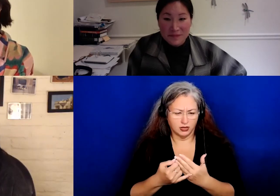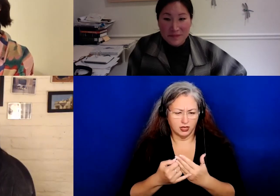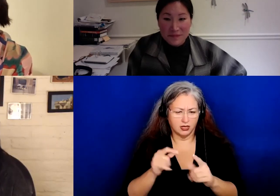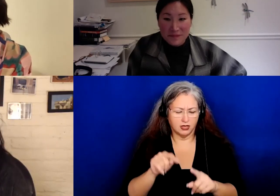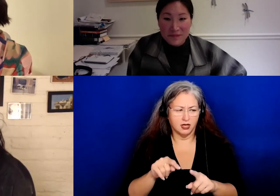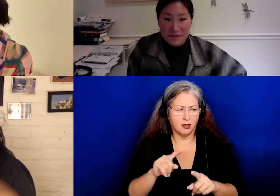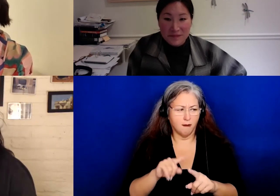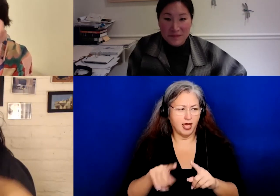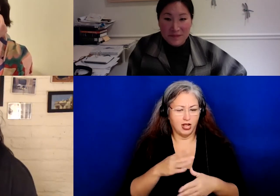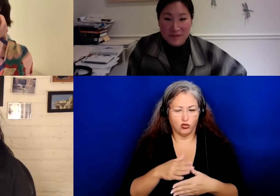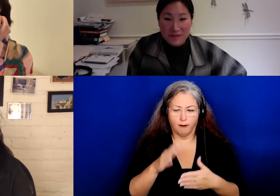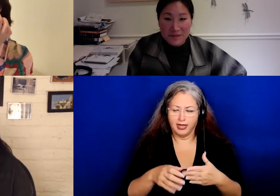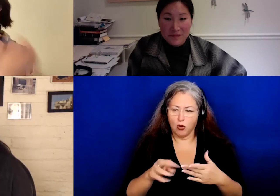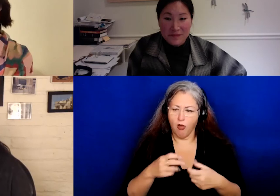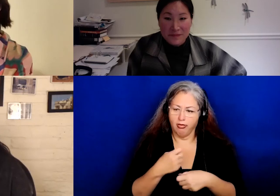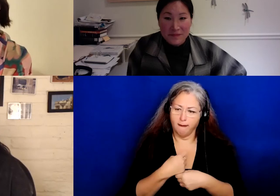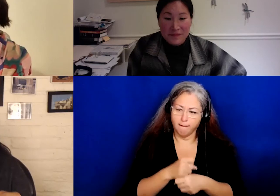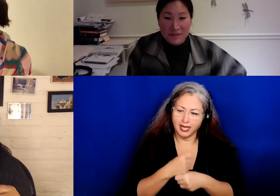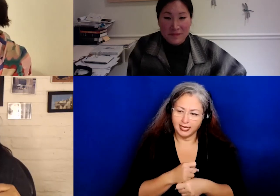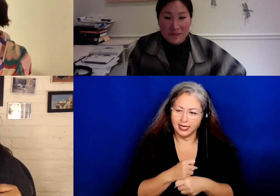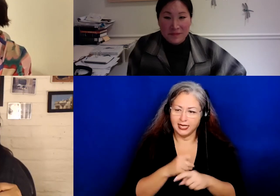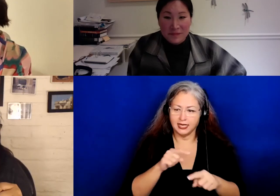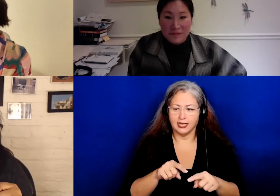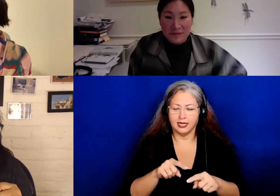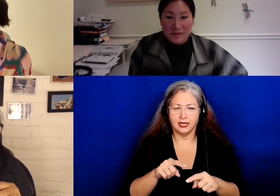the completion of it or the making of it puts us